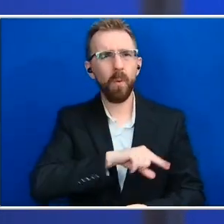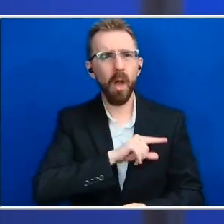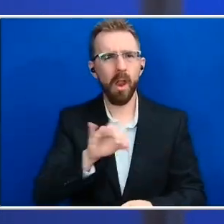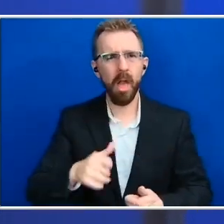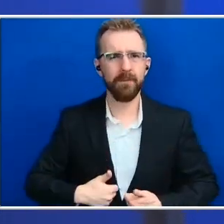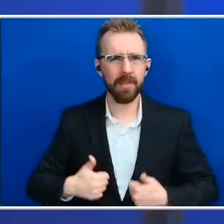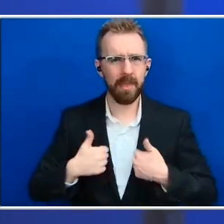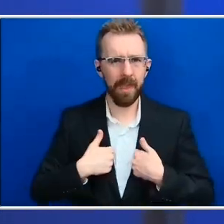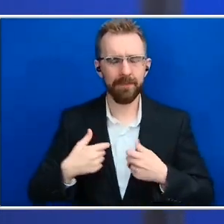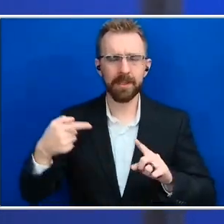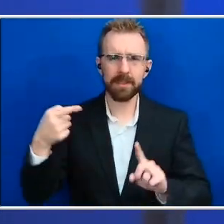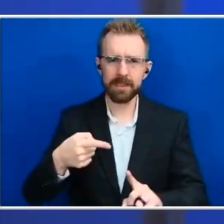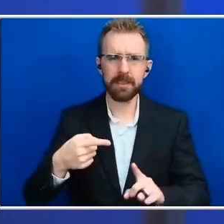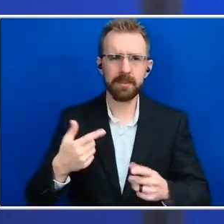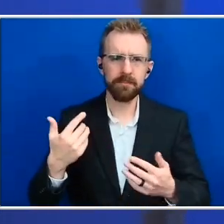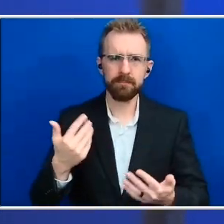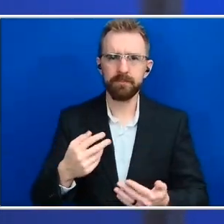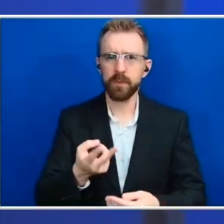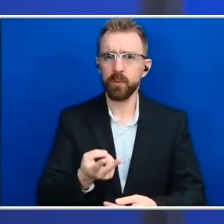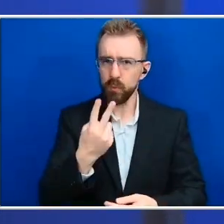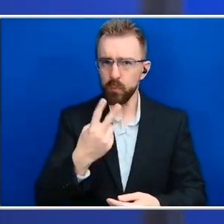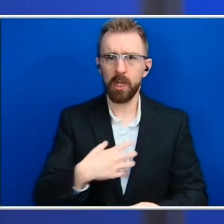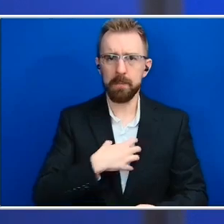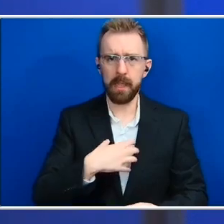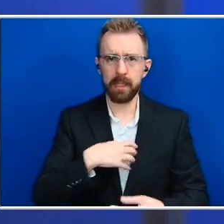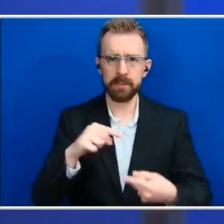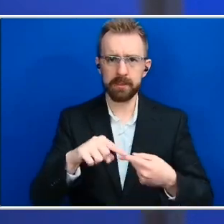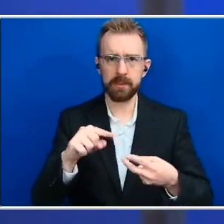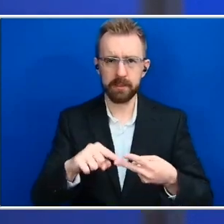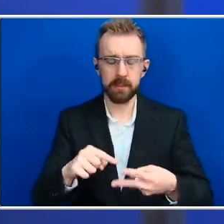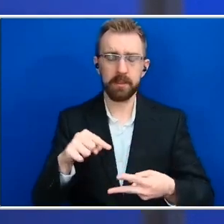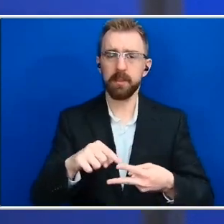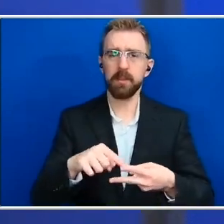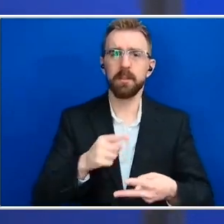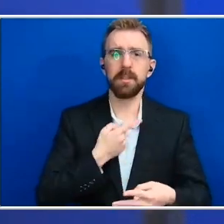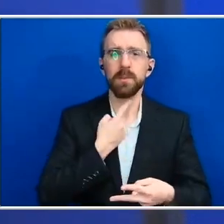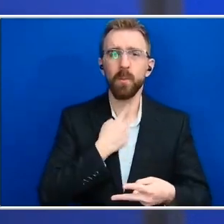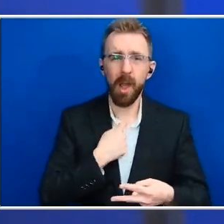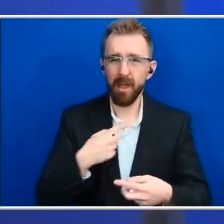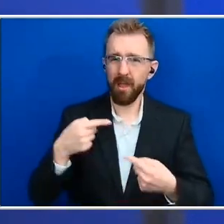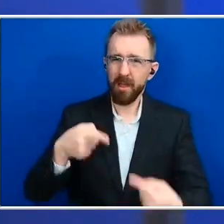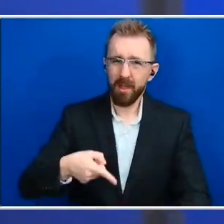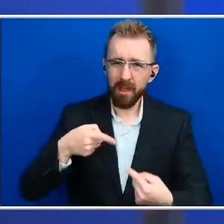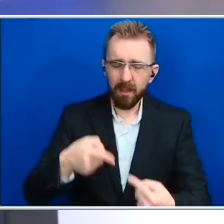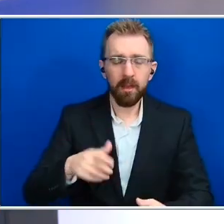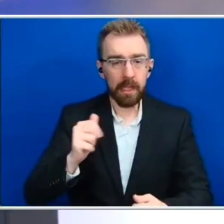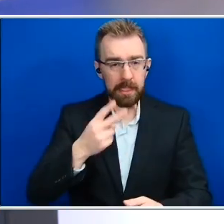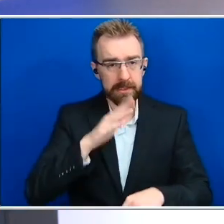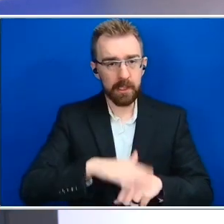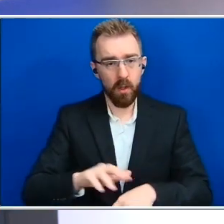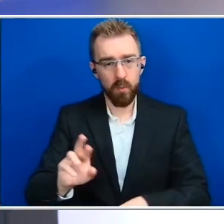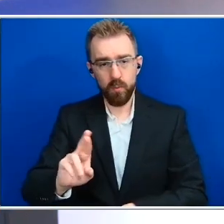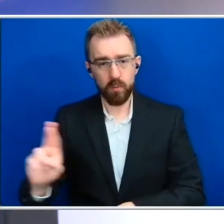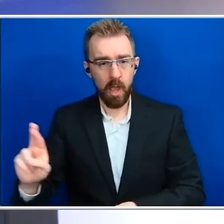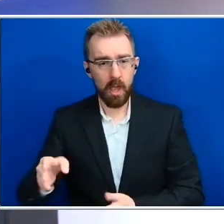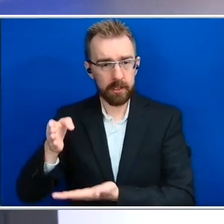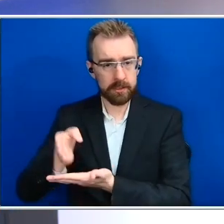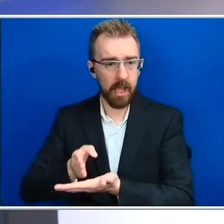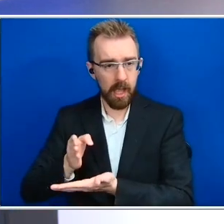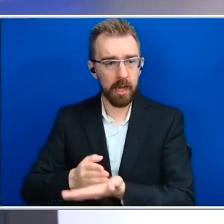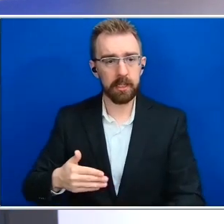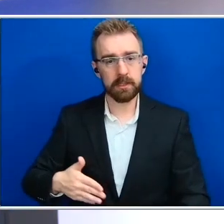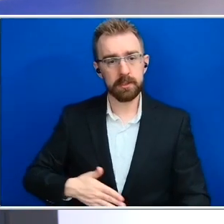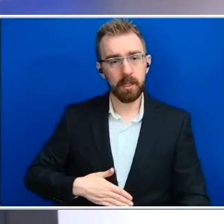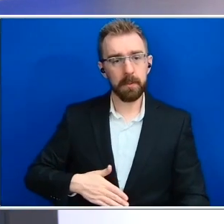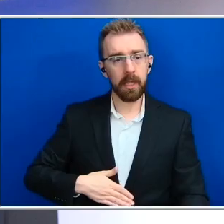major 2 complaints. One was difficulty swallowing, but as you can see on the right-hand side, the stomach is connected to